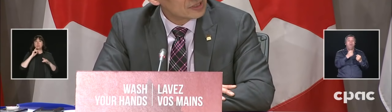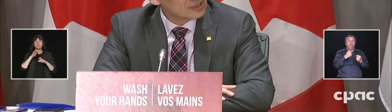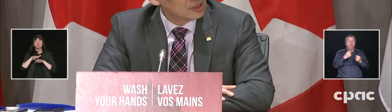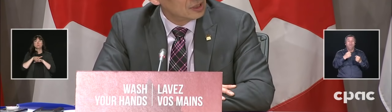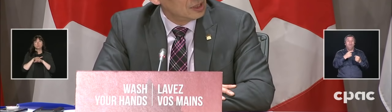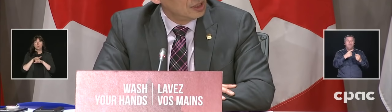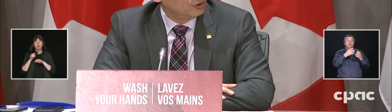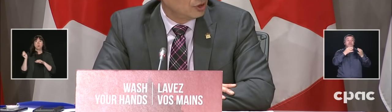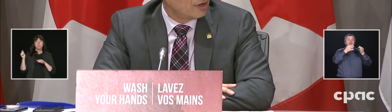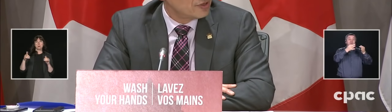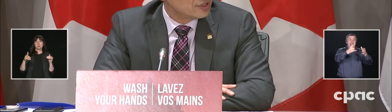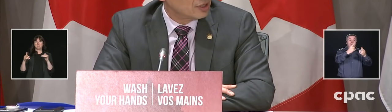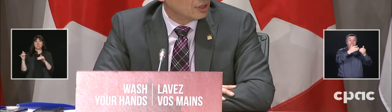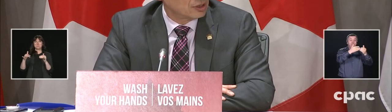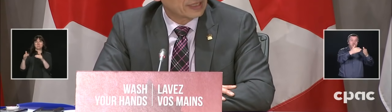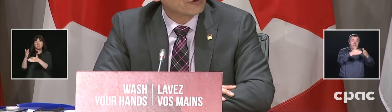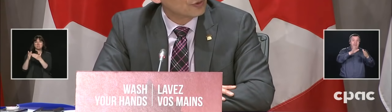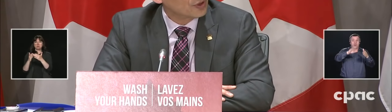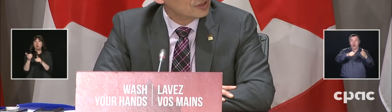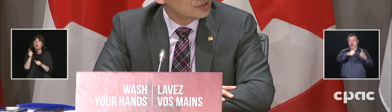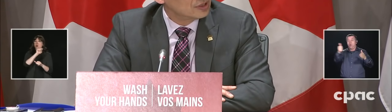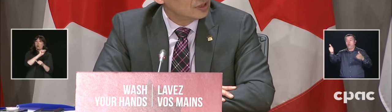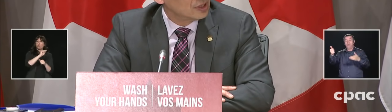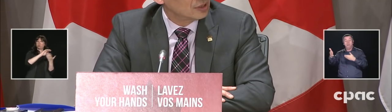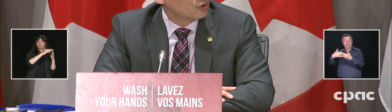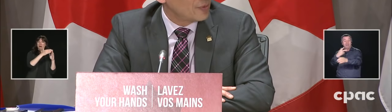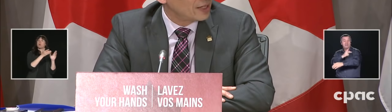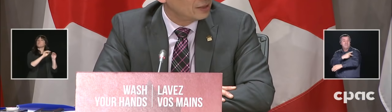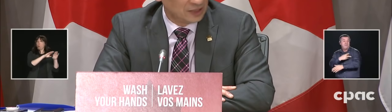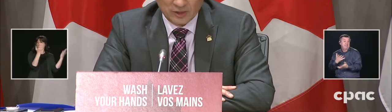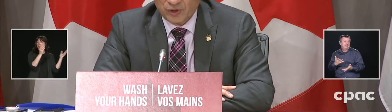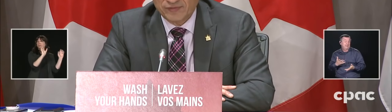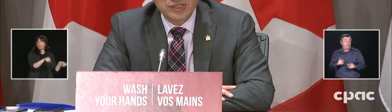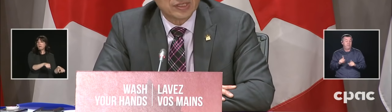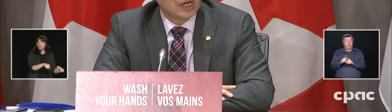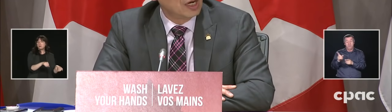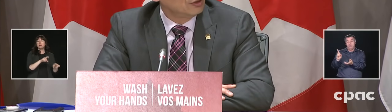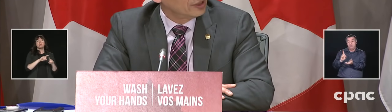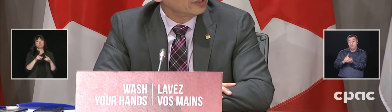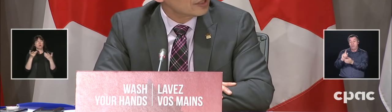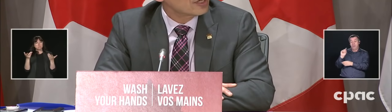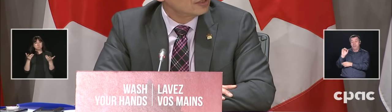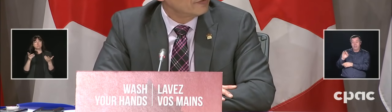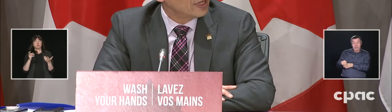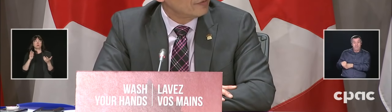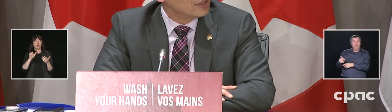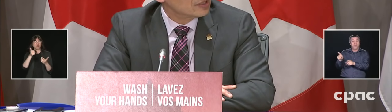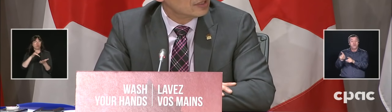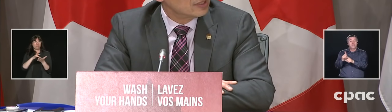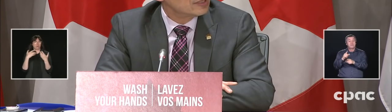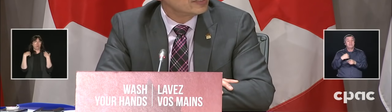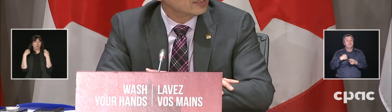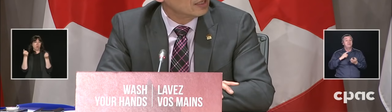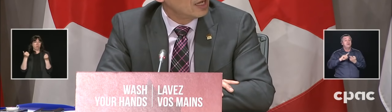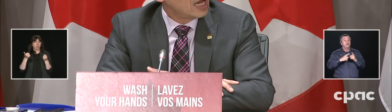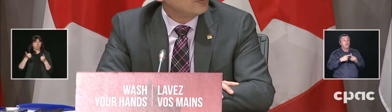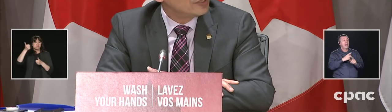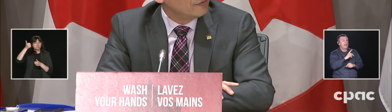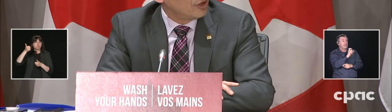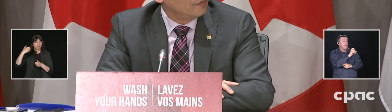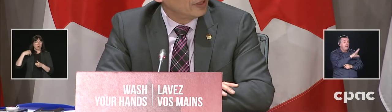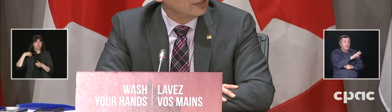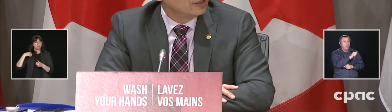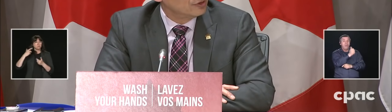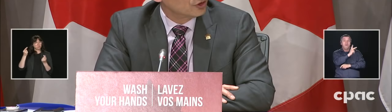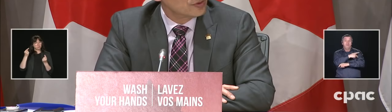all of us, including obviously our counterparts in Quebec and the other provinces, are looking at the scientific evidence and seeing how